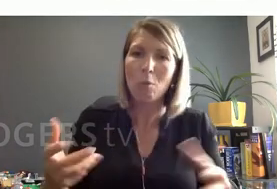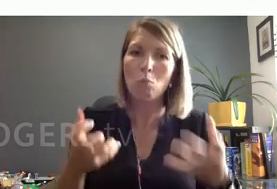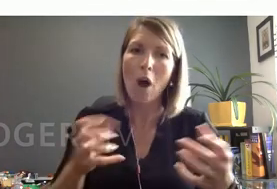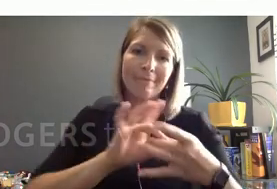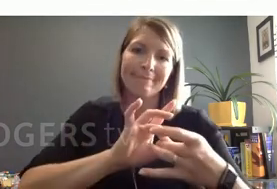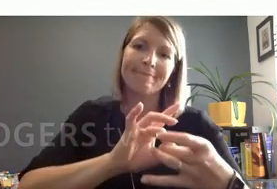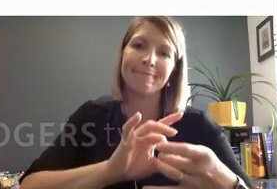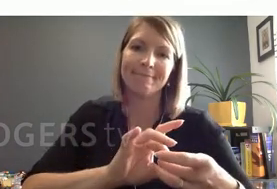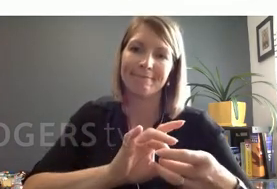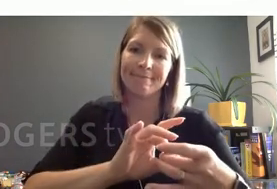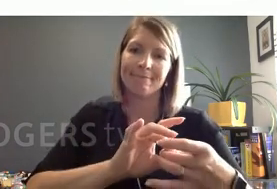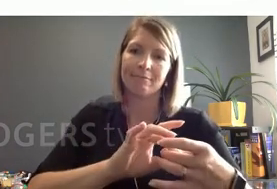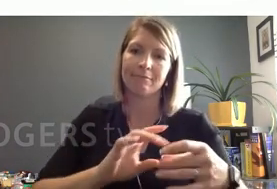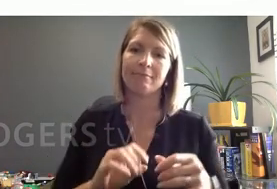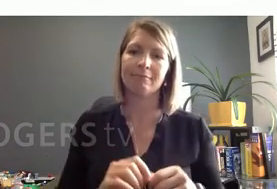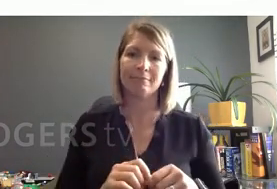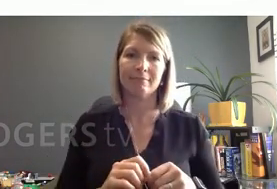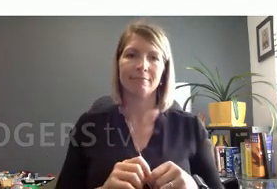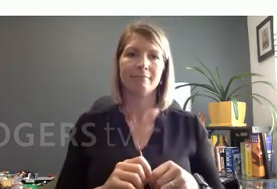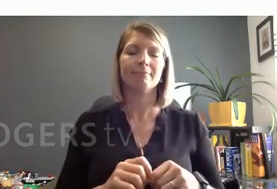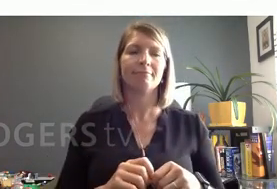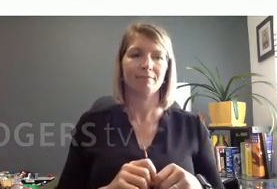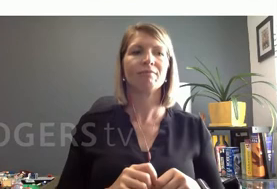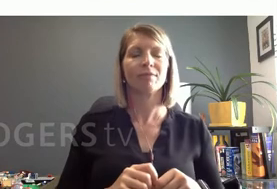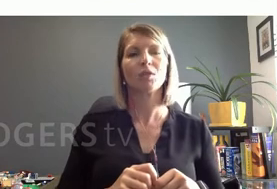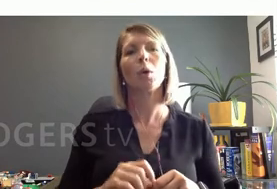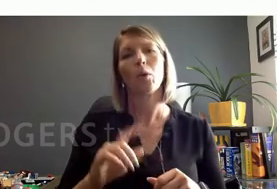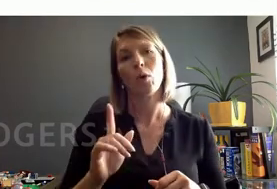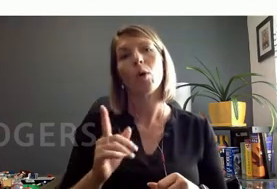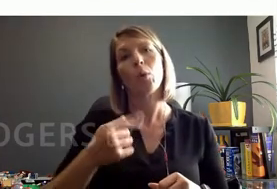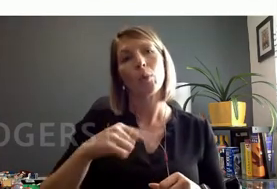at the market. And so we have become a really